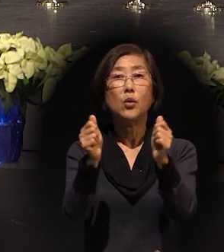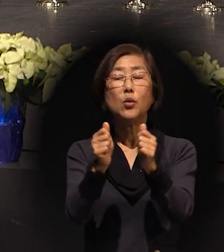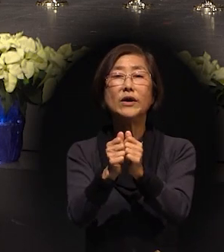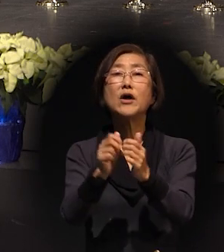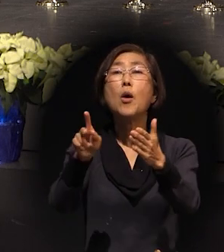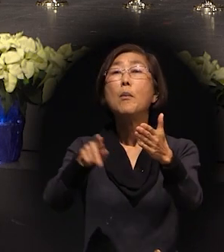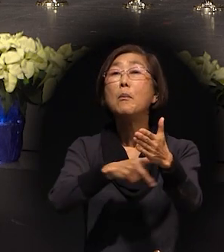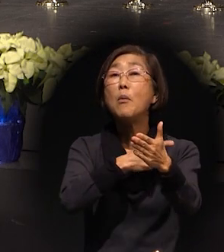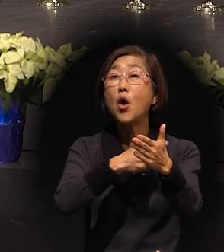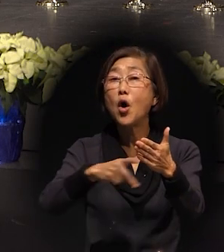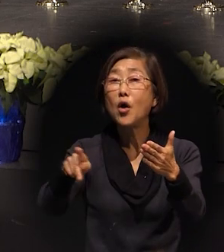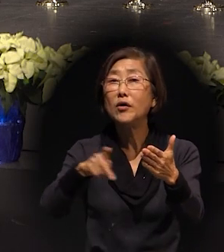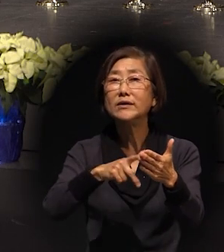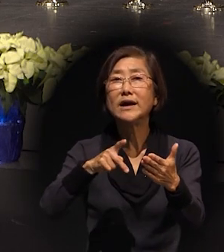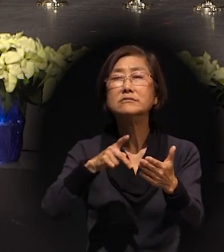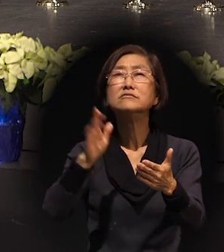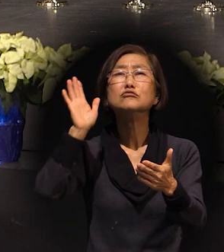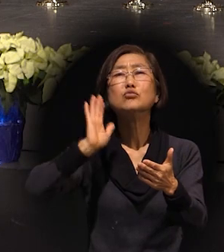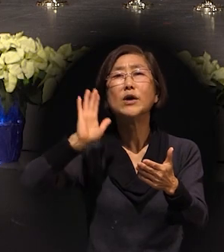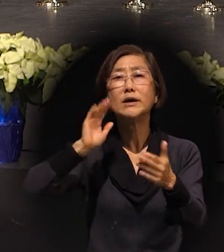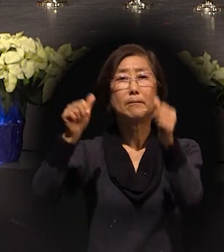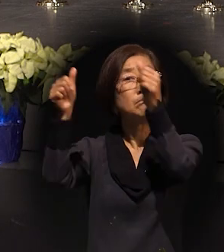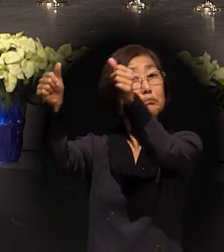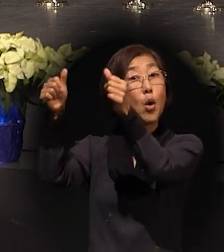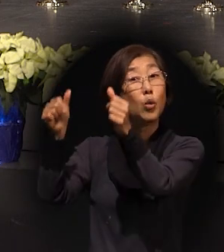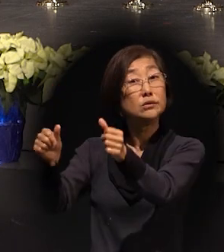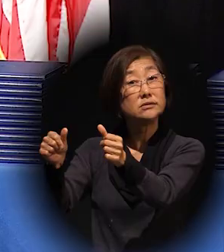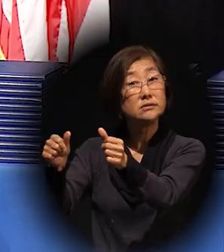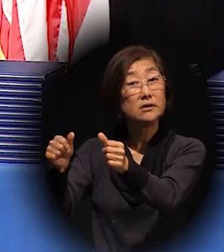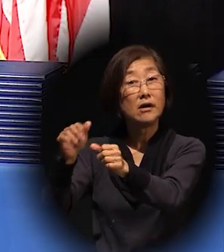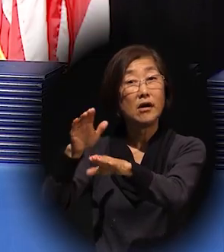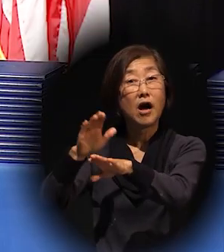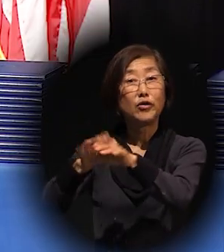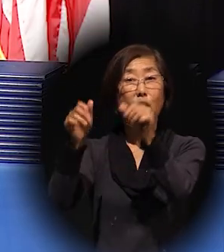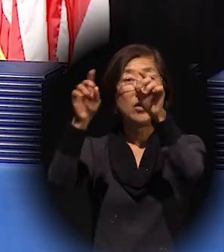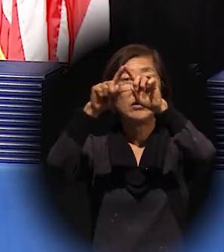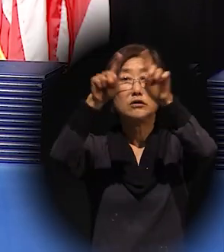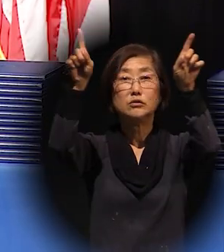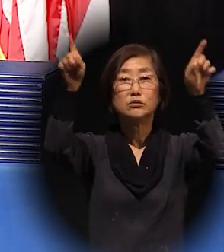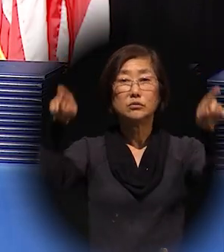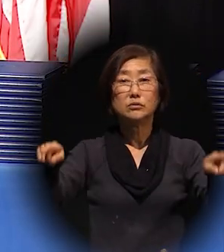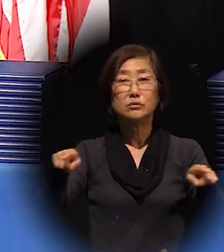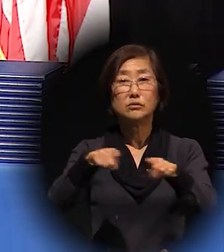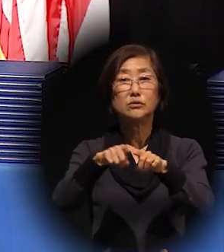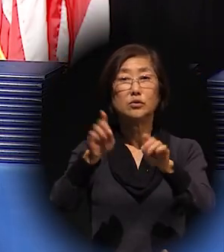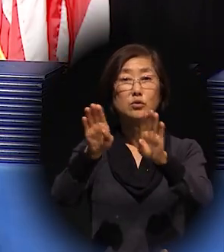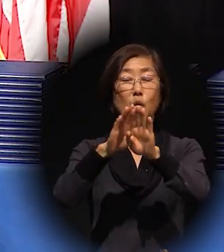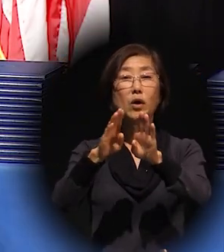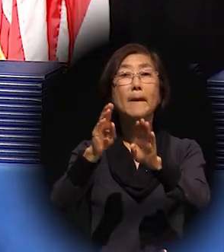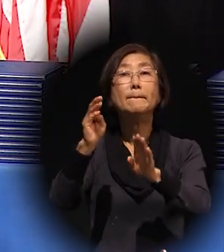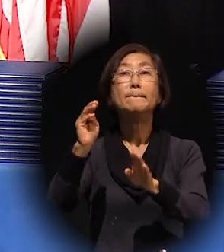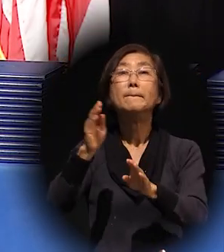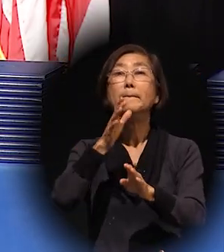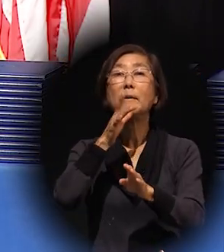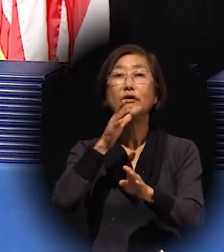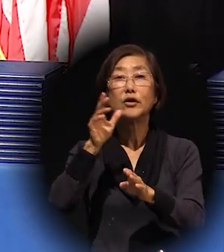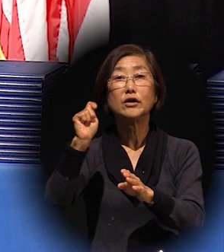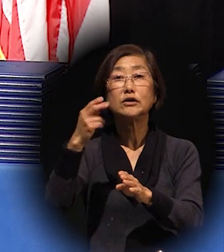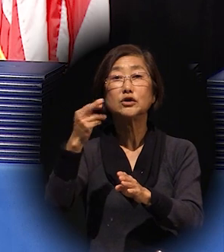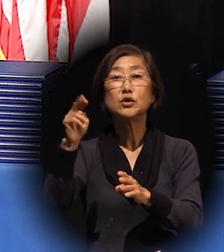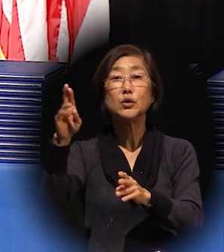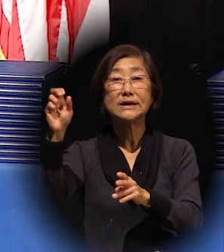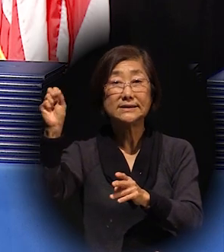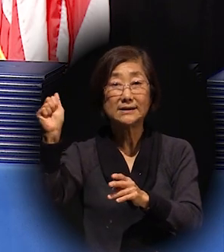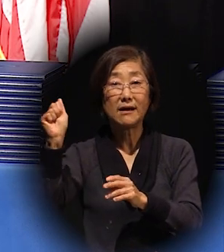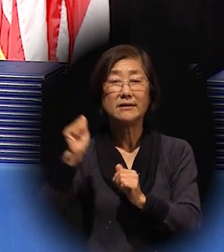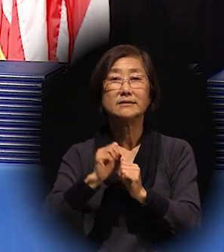with a poem that was once posted on the door of Mother Teresa's orphanage in